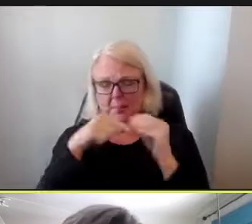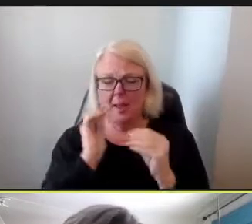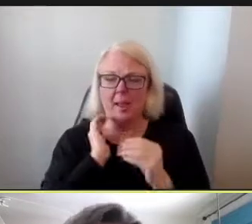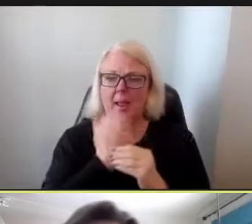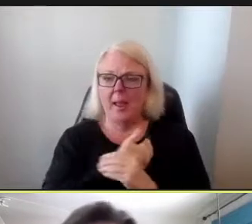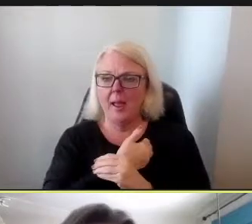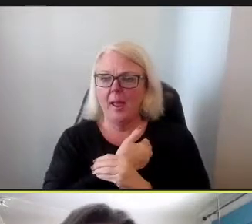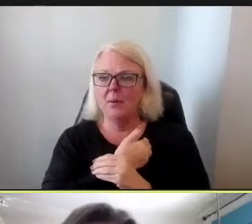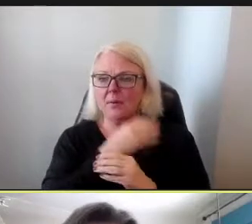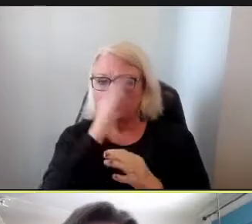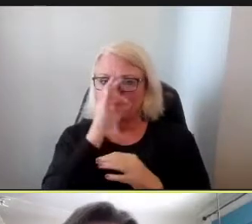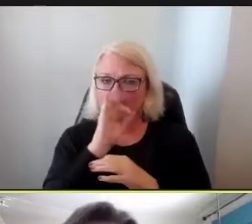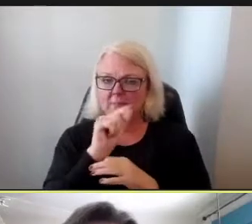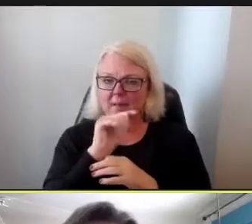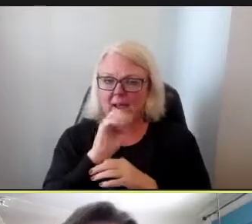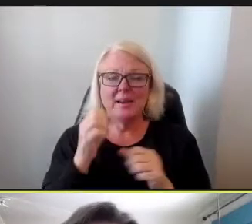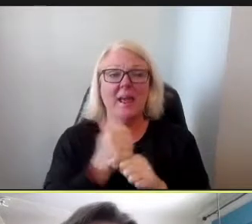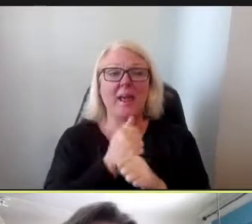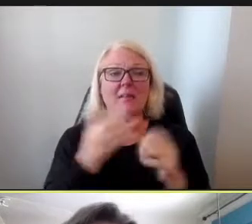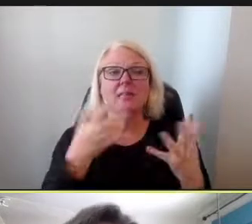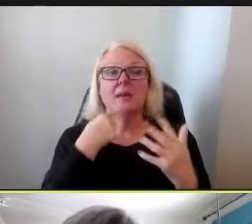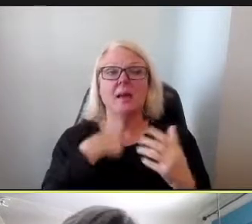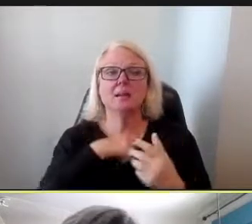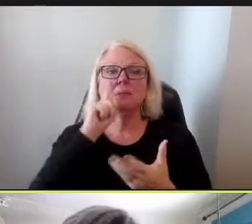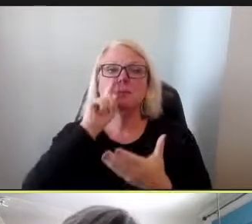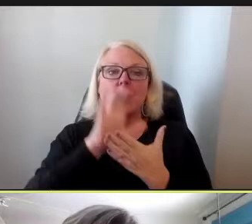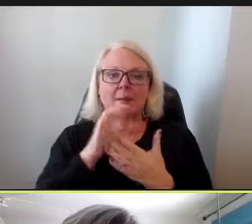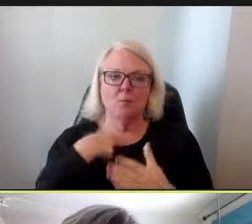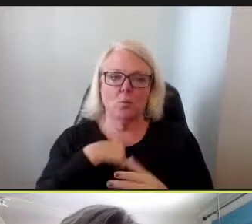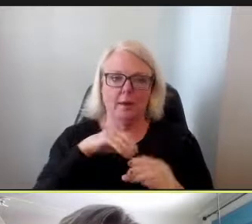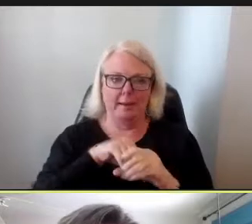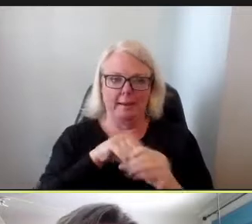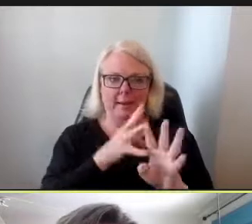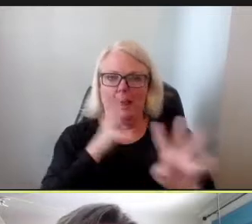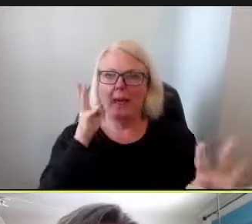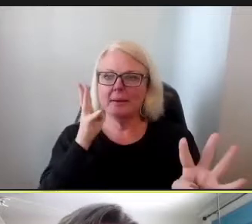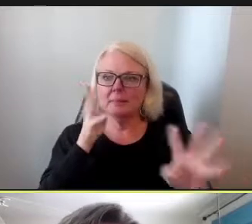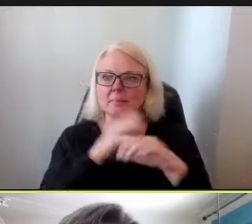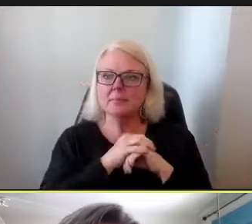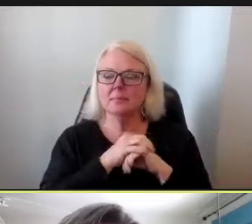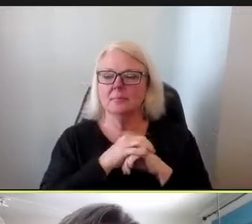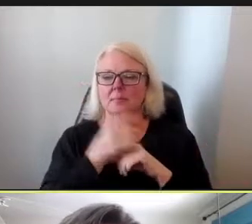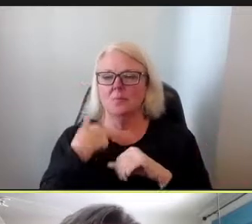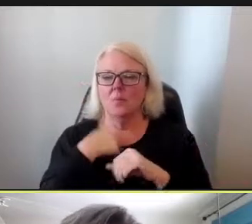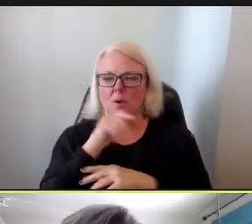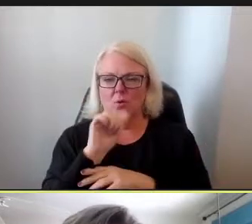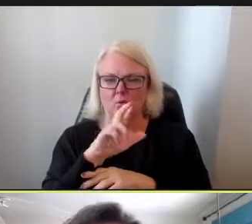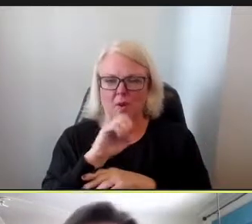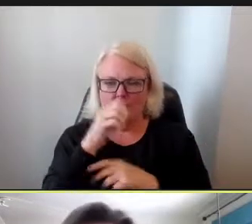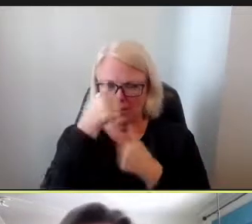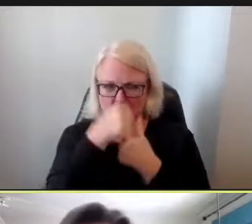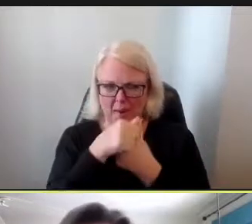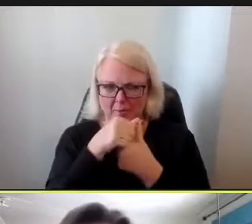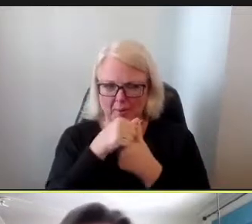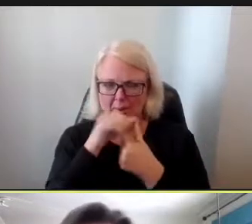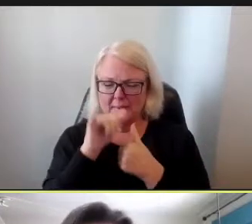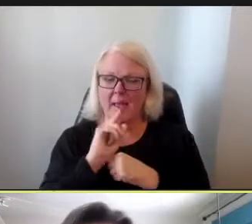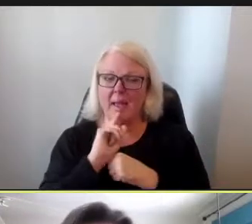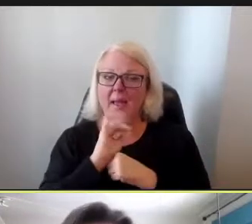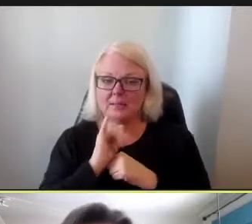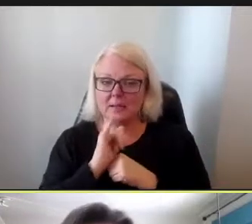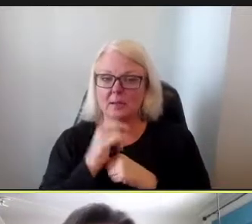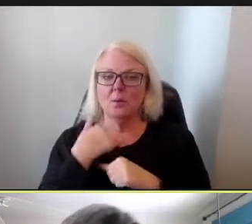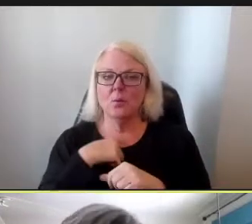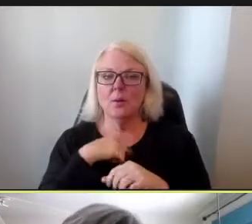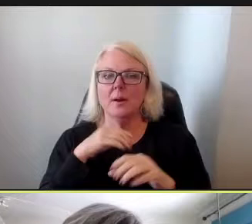fate. Everything tells us to believe that we are in a line. And so we rarely remember that actually we're